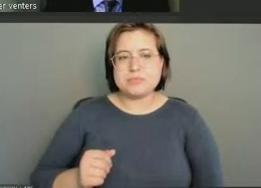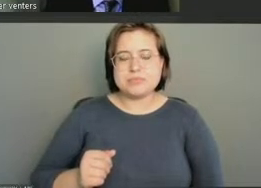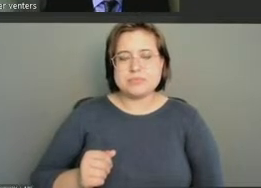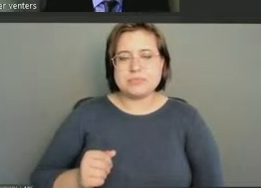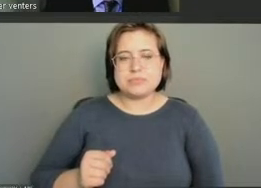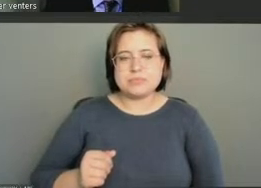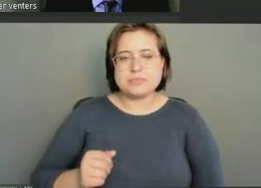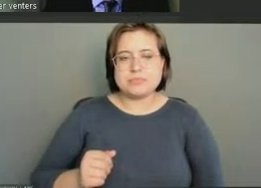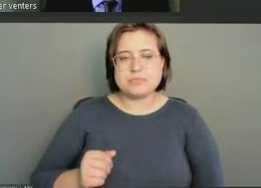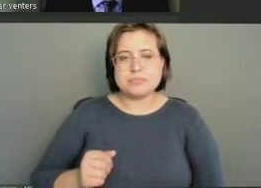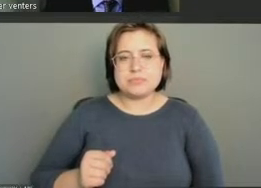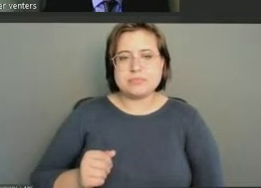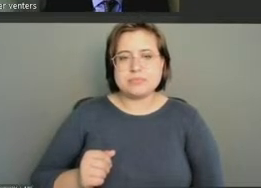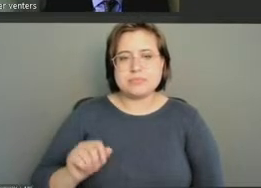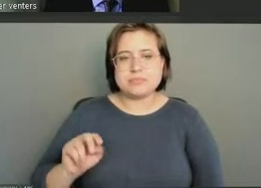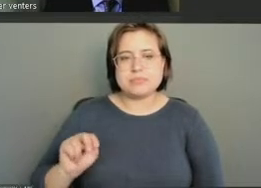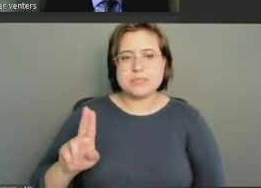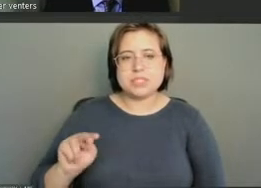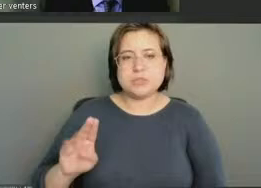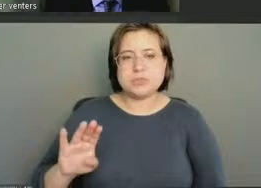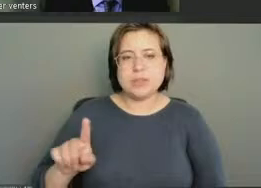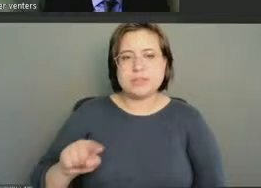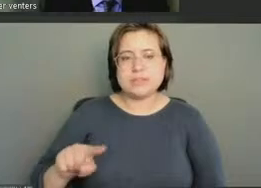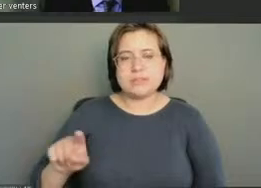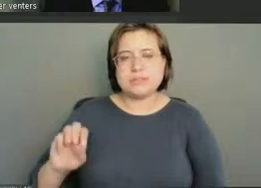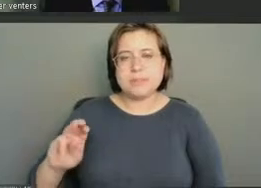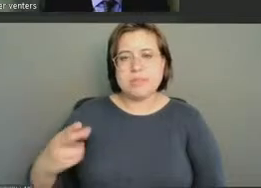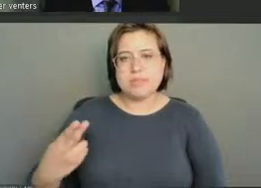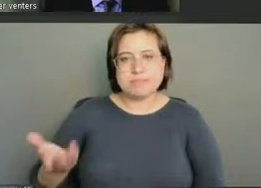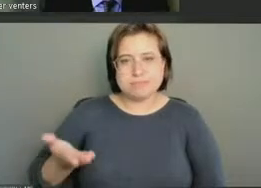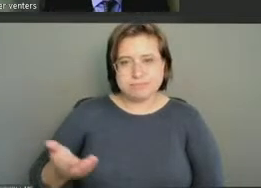Dr. Marcella Nunes-Smith. Present.